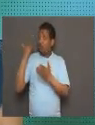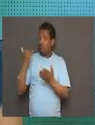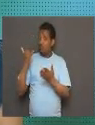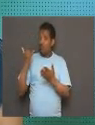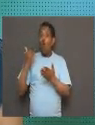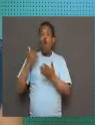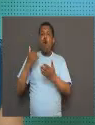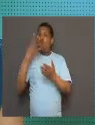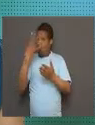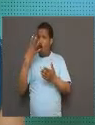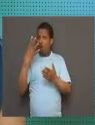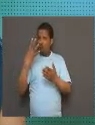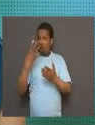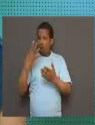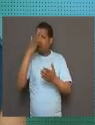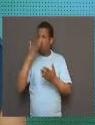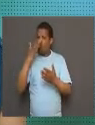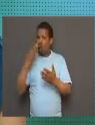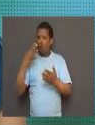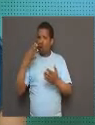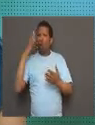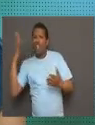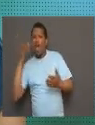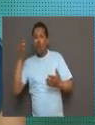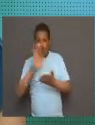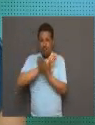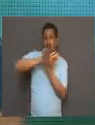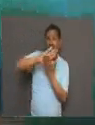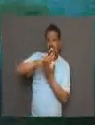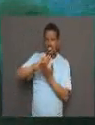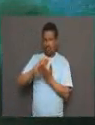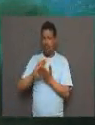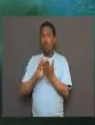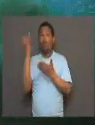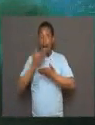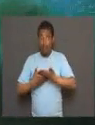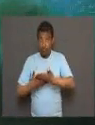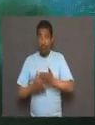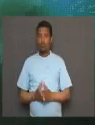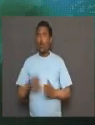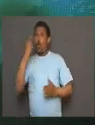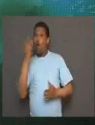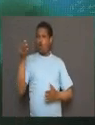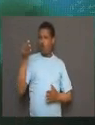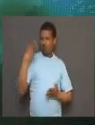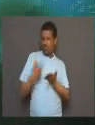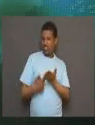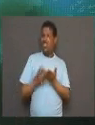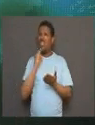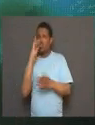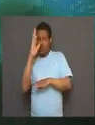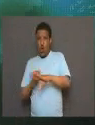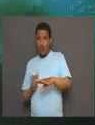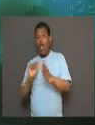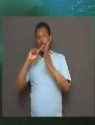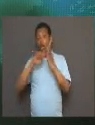4 common types of quantitative maps. One of these is called